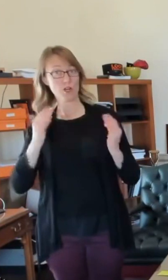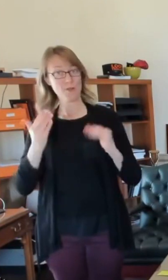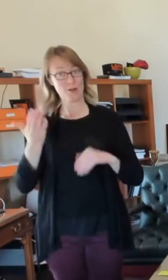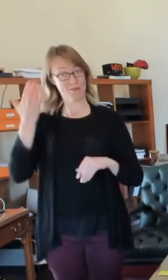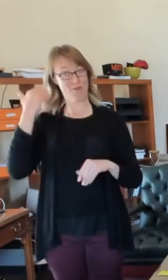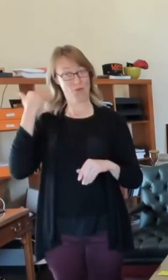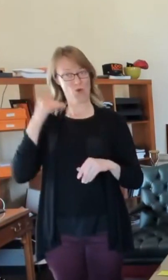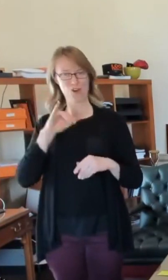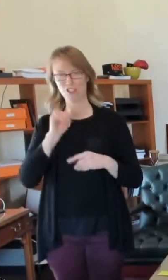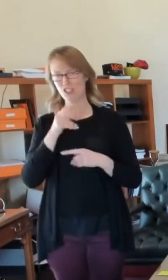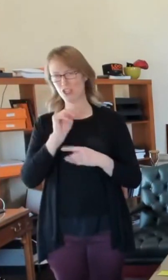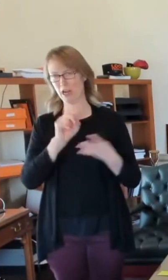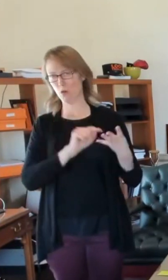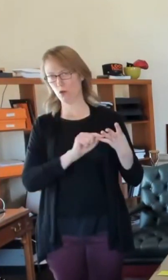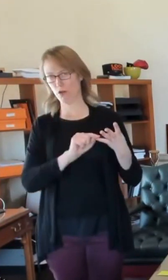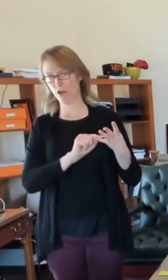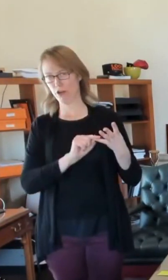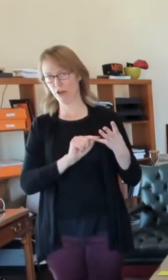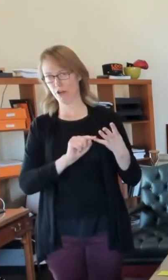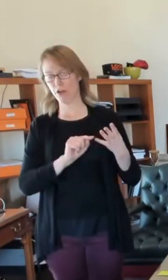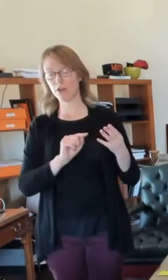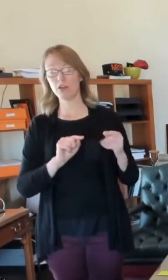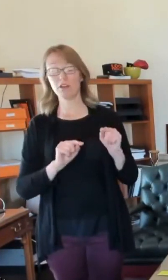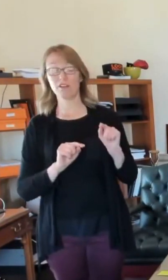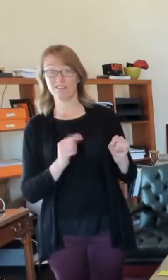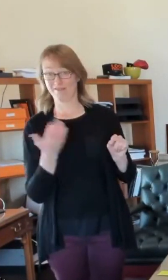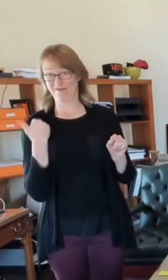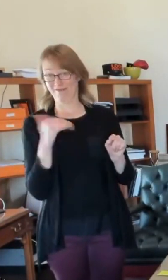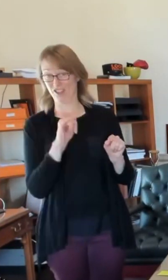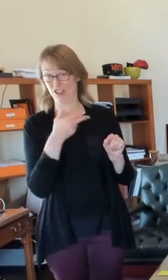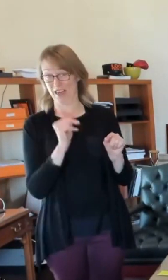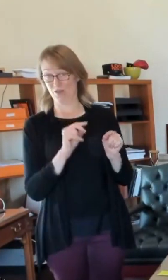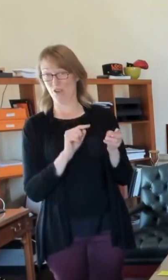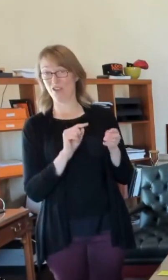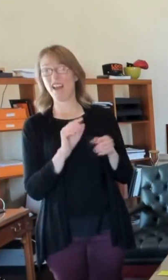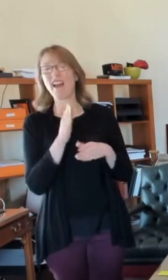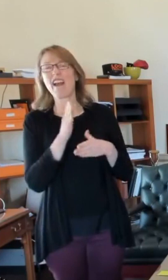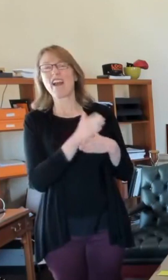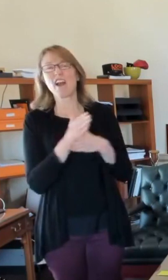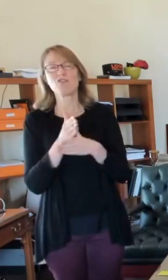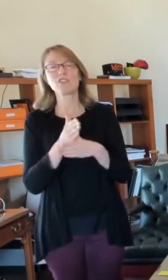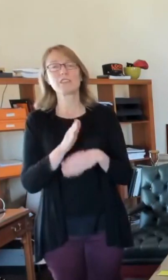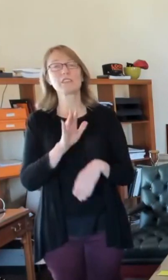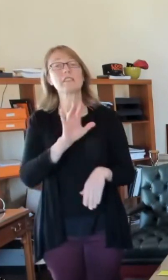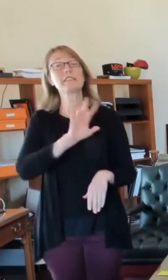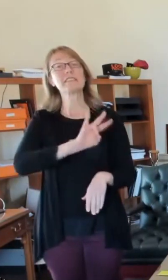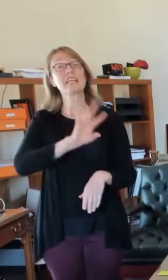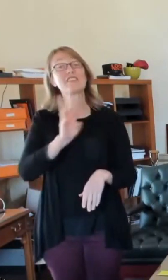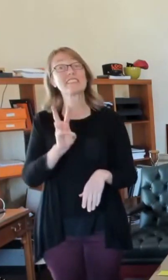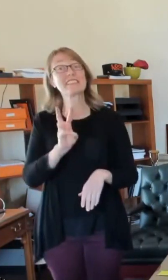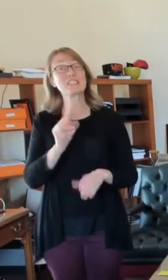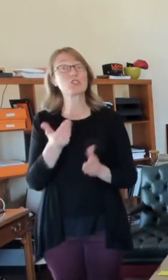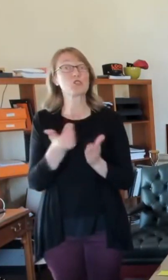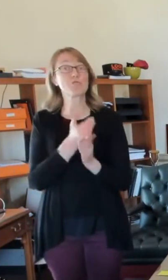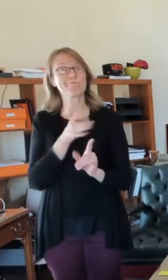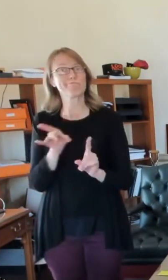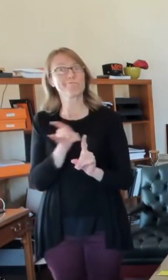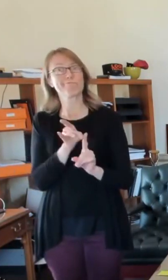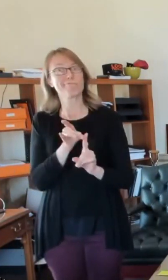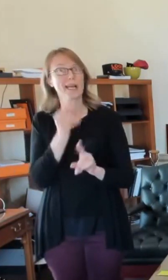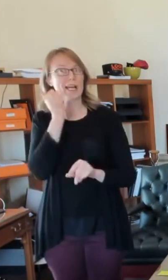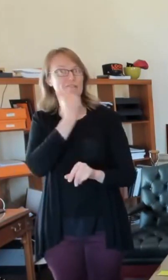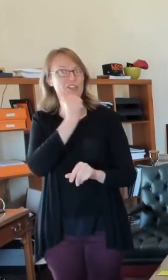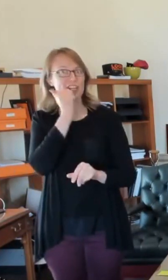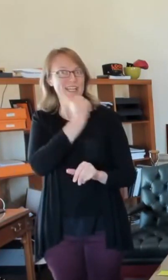at the end of January, we were running an average of 76 cases a day. So you can see that we've